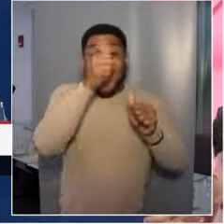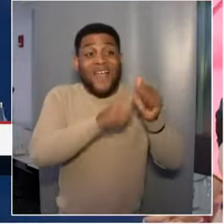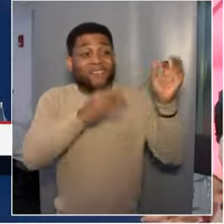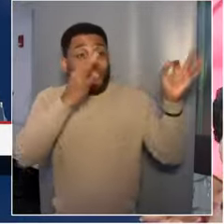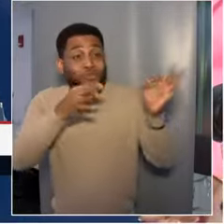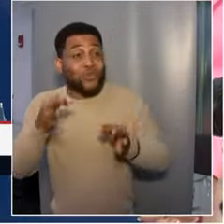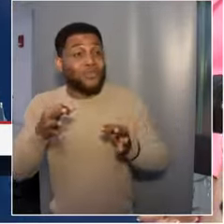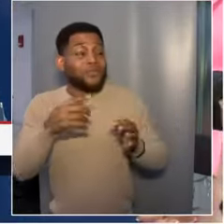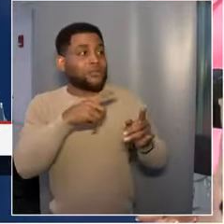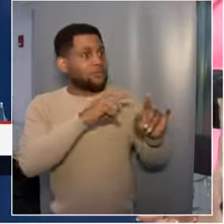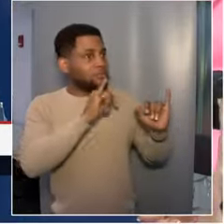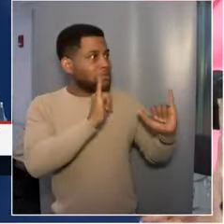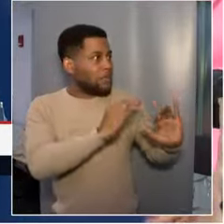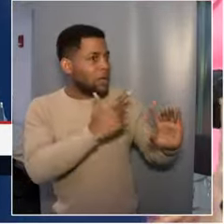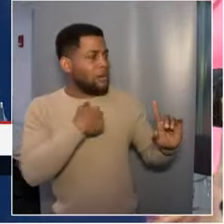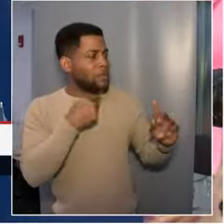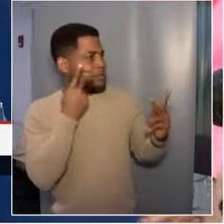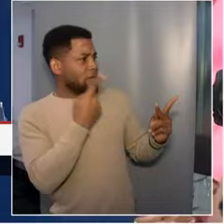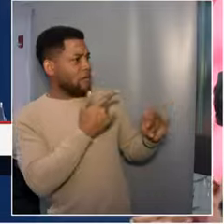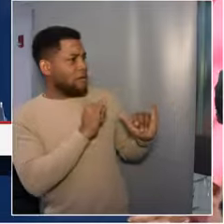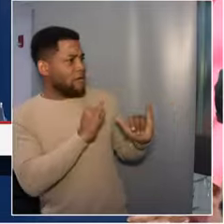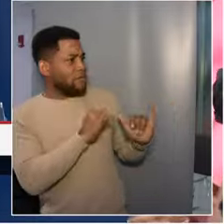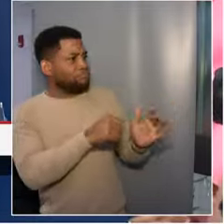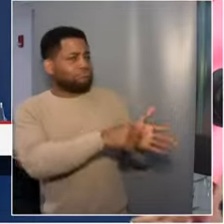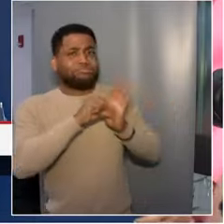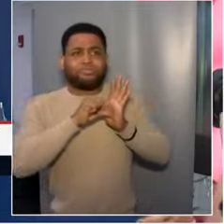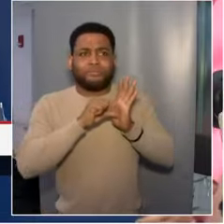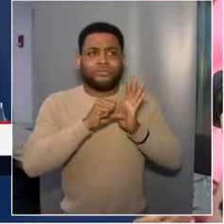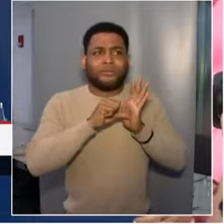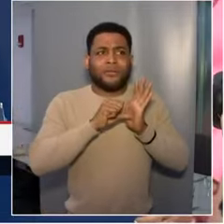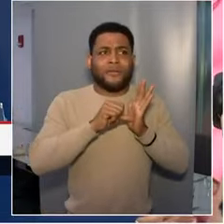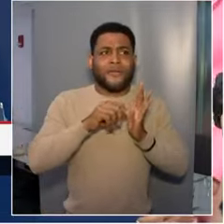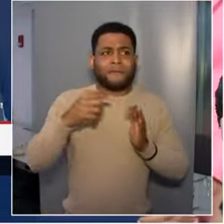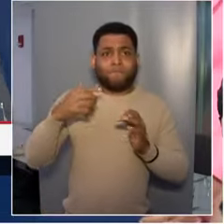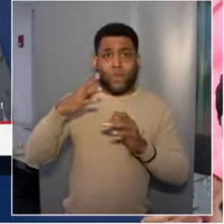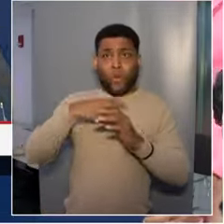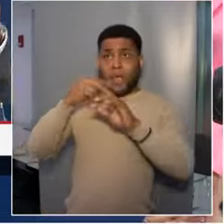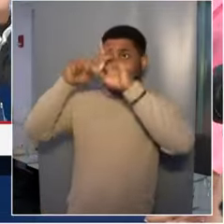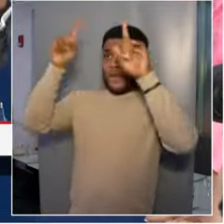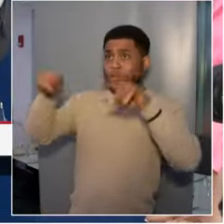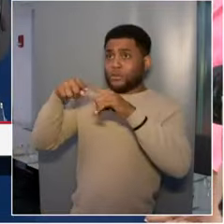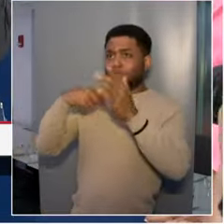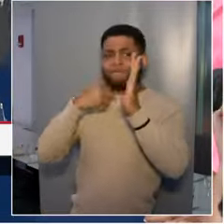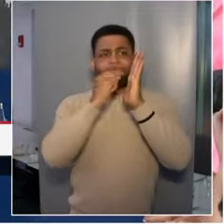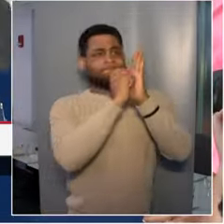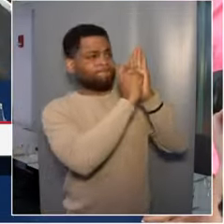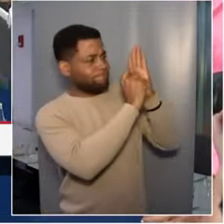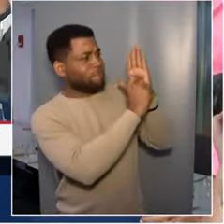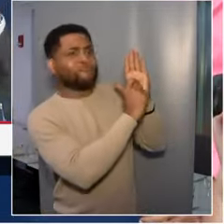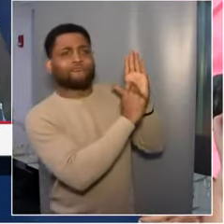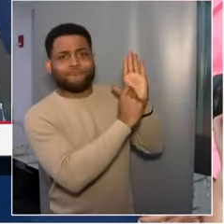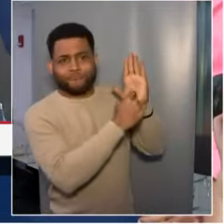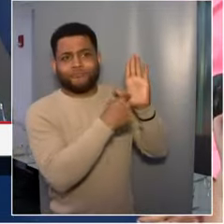say, that's impressive. This is really important. We need this.